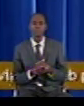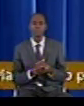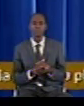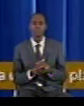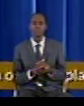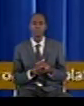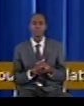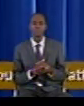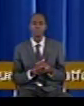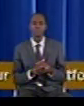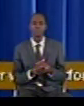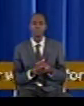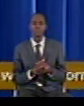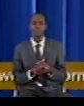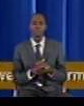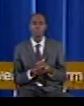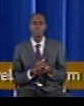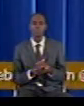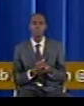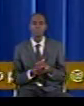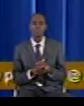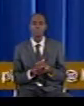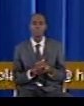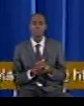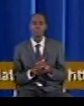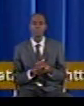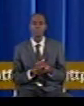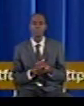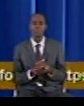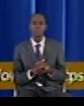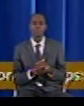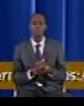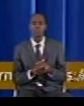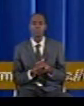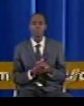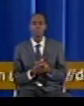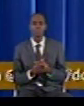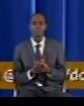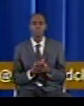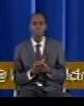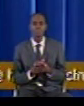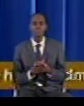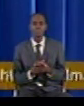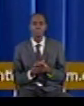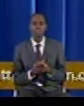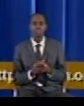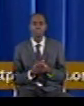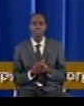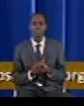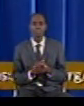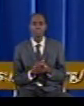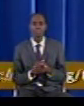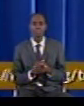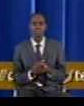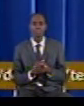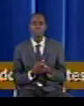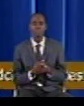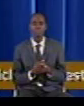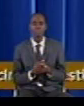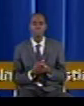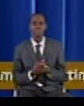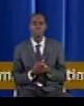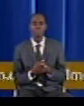ana addu'a nan shine da na ji labara na dawo ina dawo nan tun shekaran jara